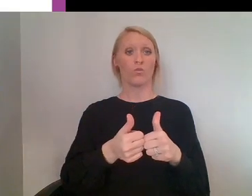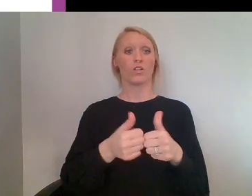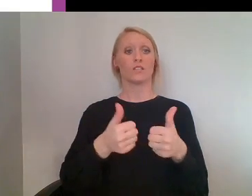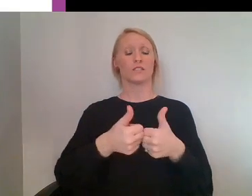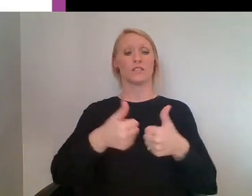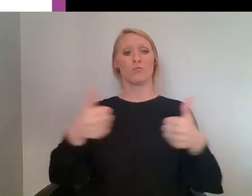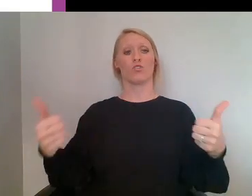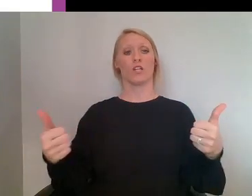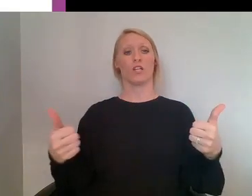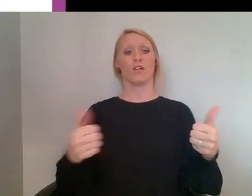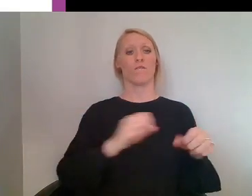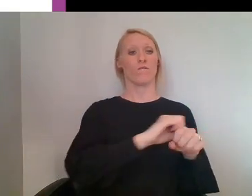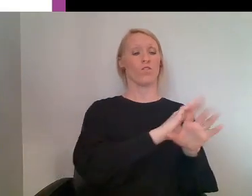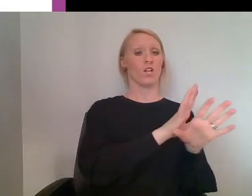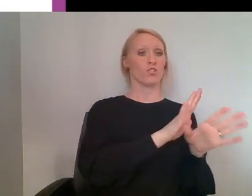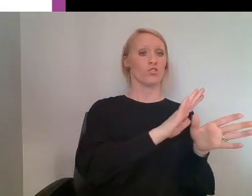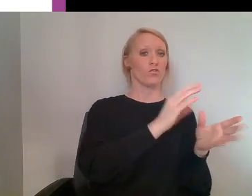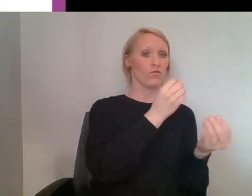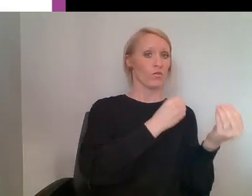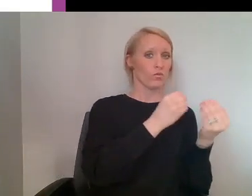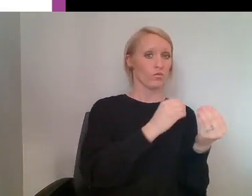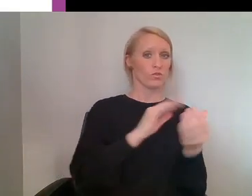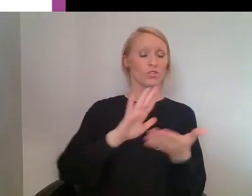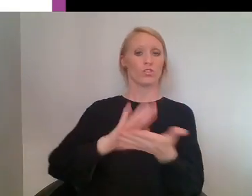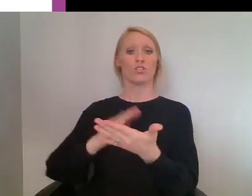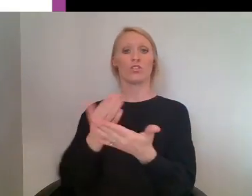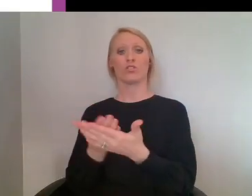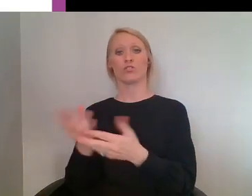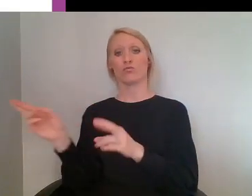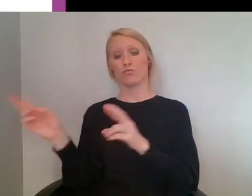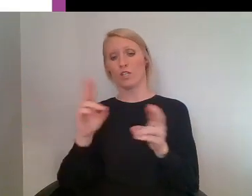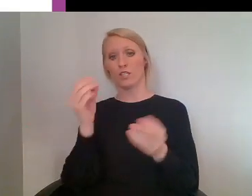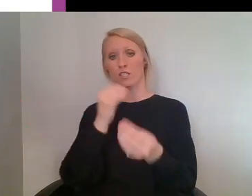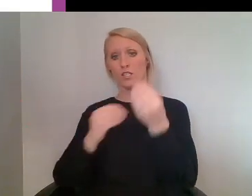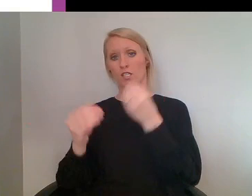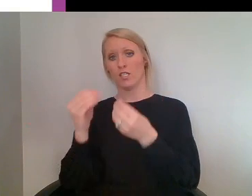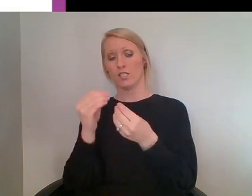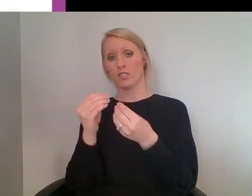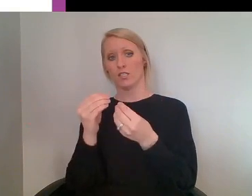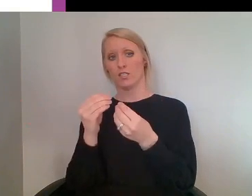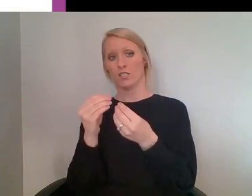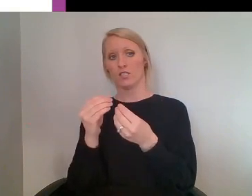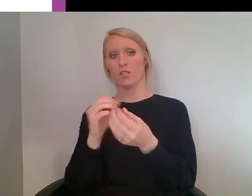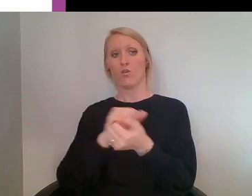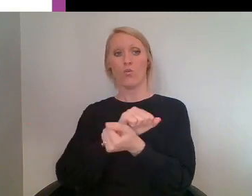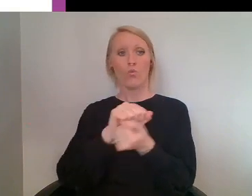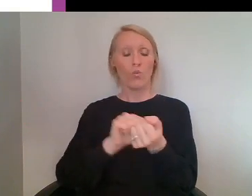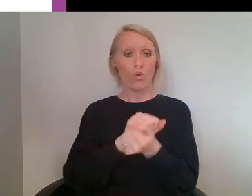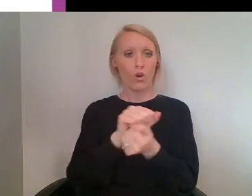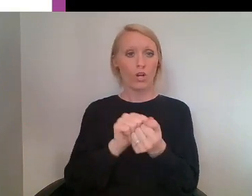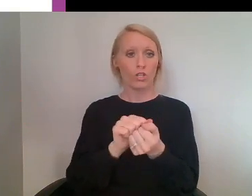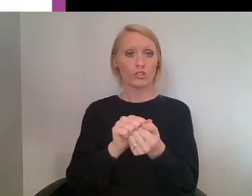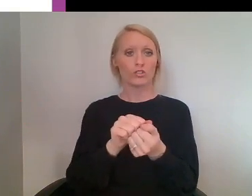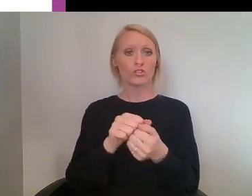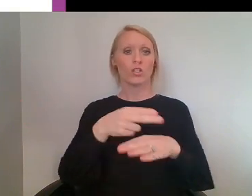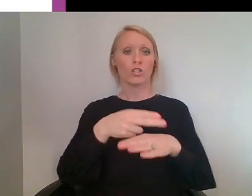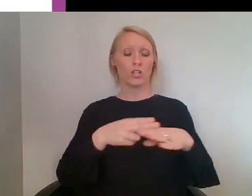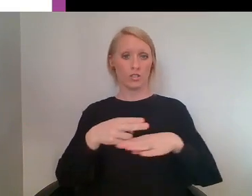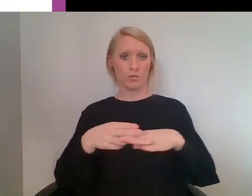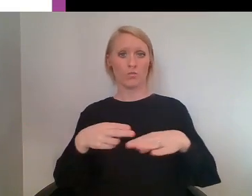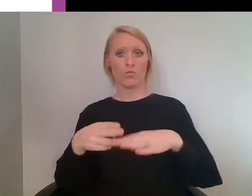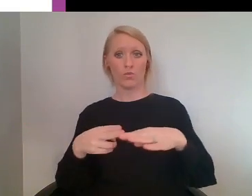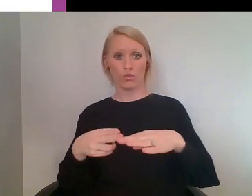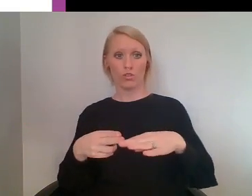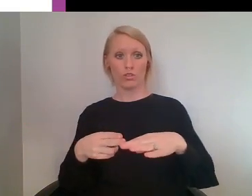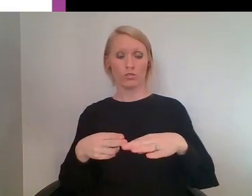in your refrigerator. Wash your cutting boards, knives, and utensils and counters in hot soapy water or sanitize with a sanitizing spray after you've handled raw